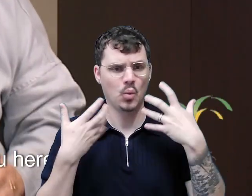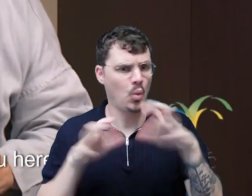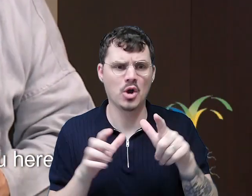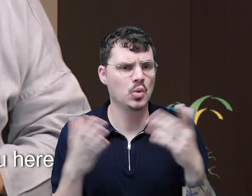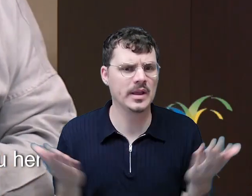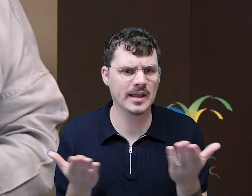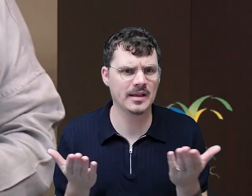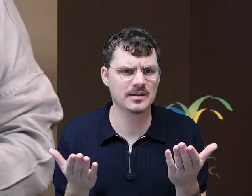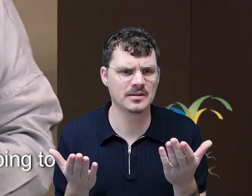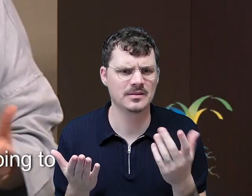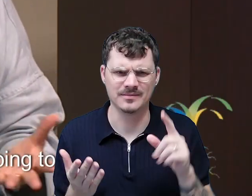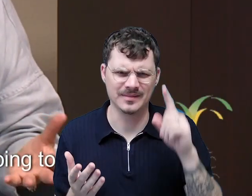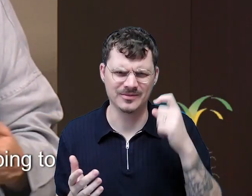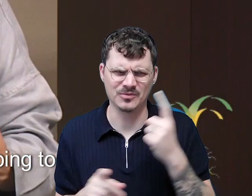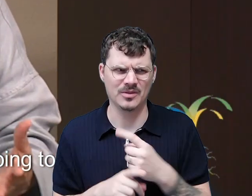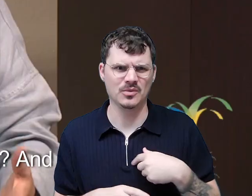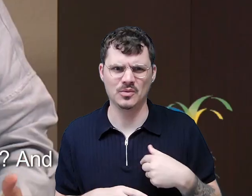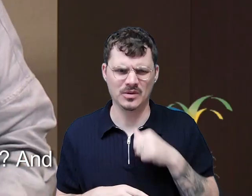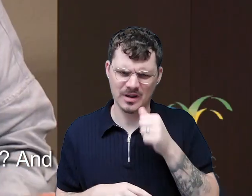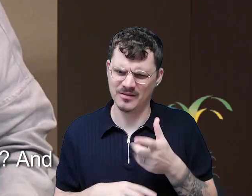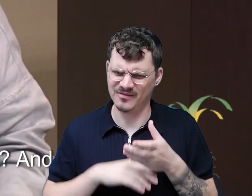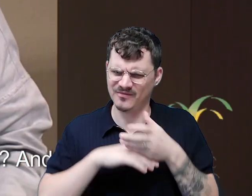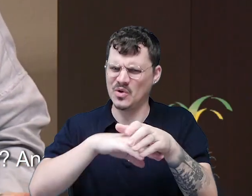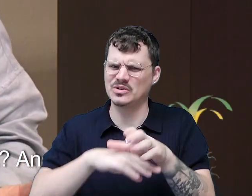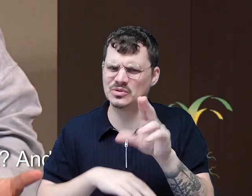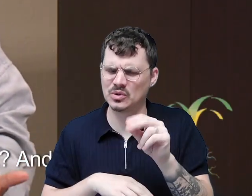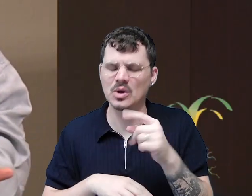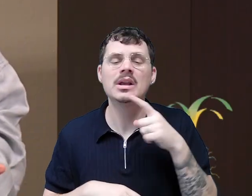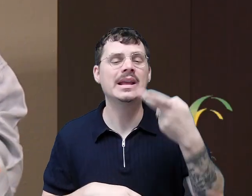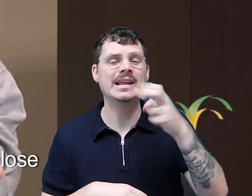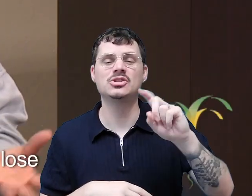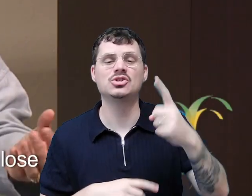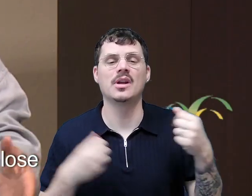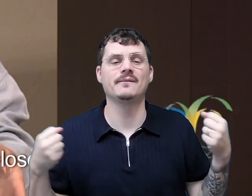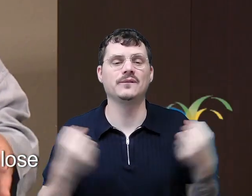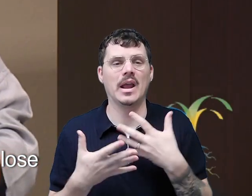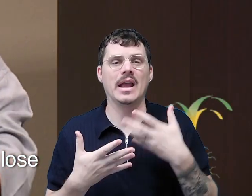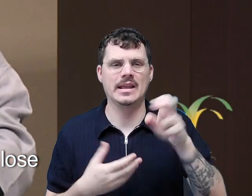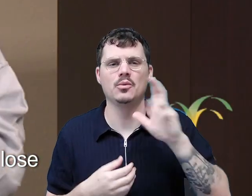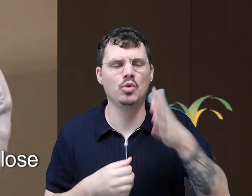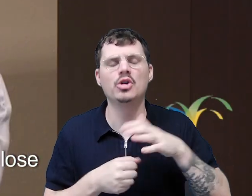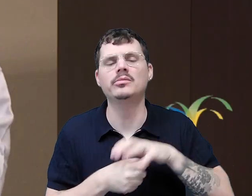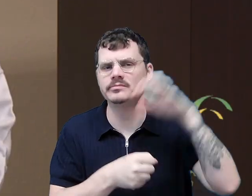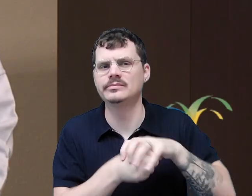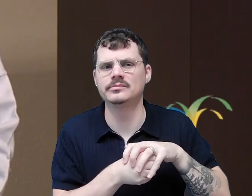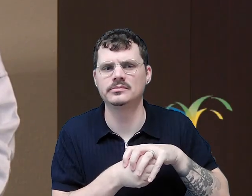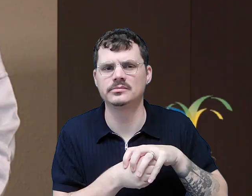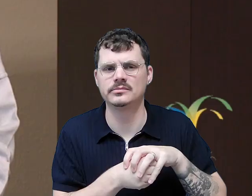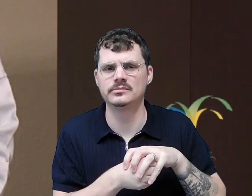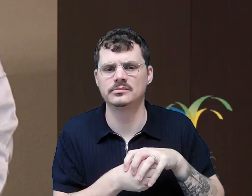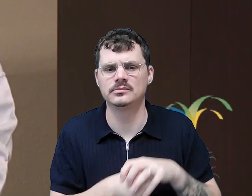not want you here. I said, yeah, because we're not going to force ourselves on anybody, right? And she said, no, he's just afraid he'll lose